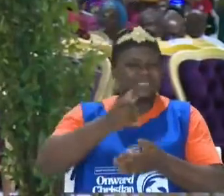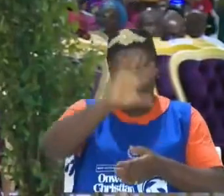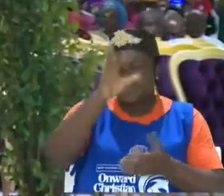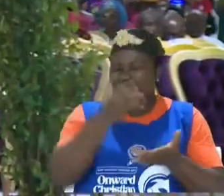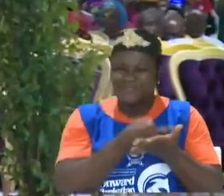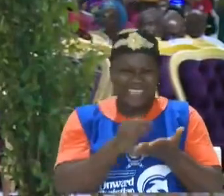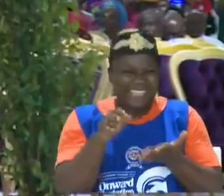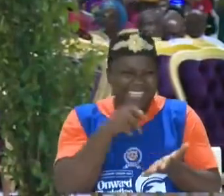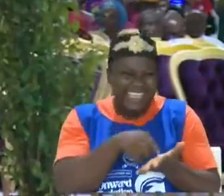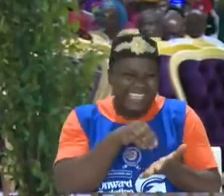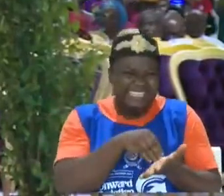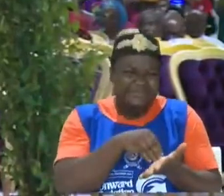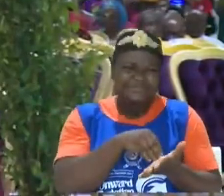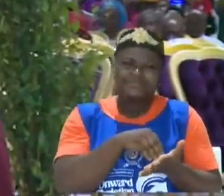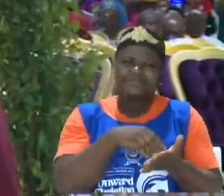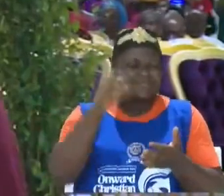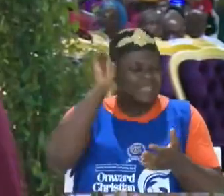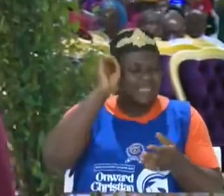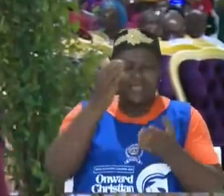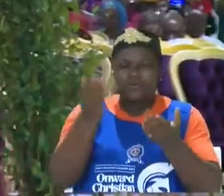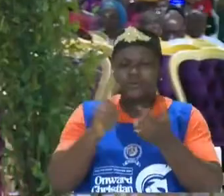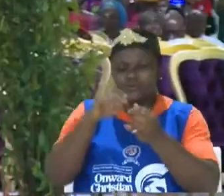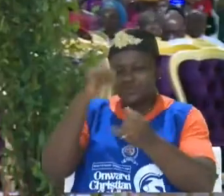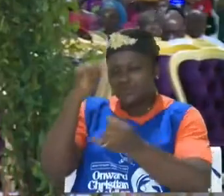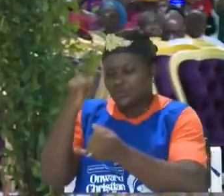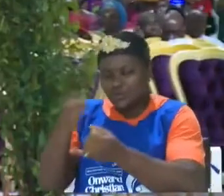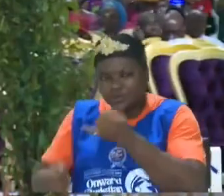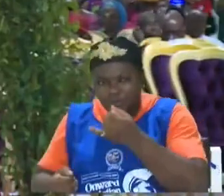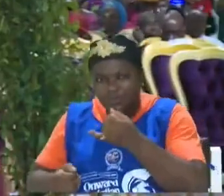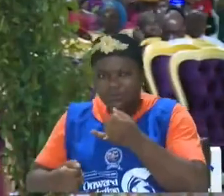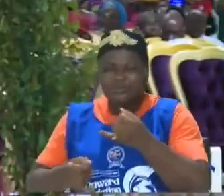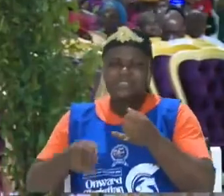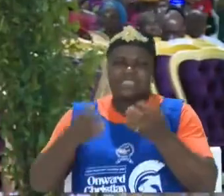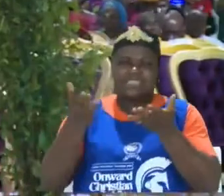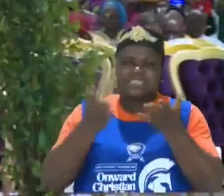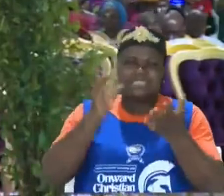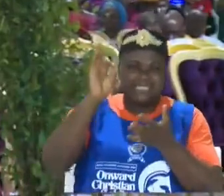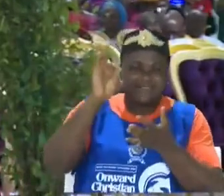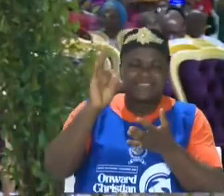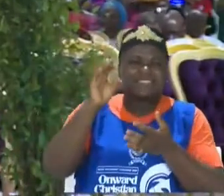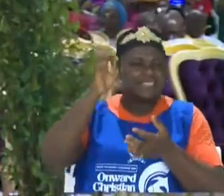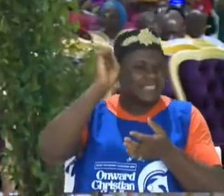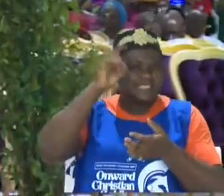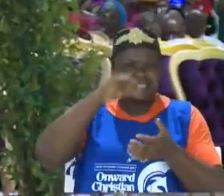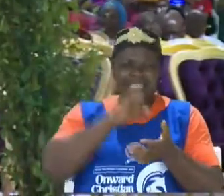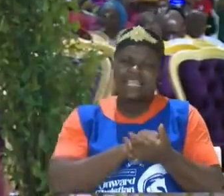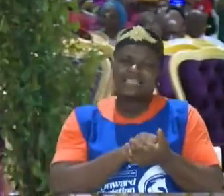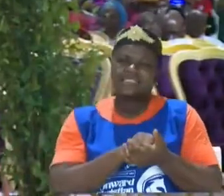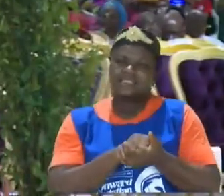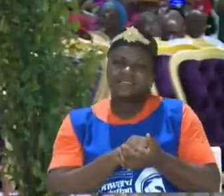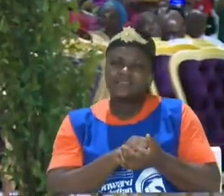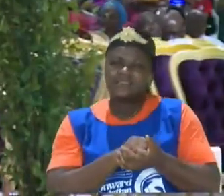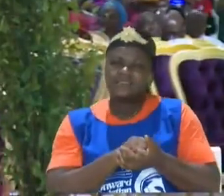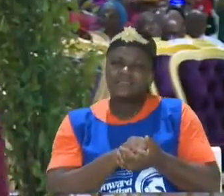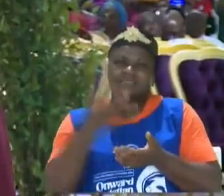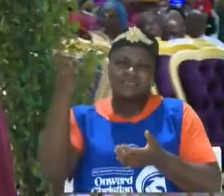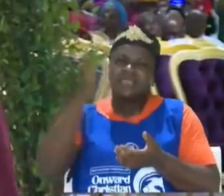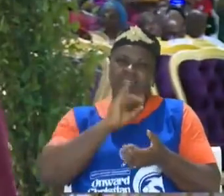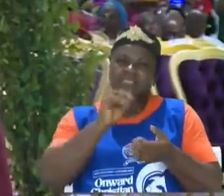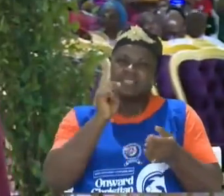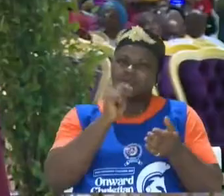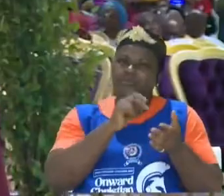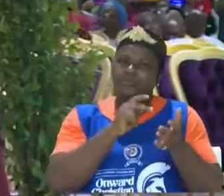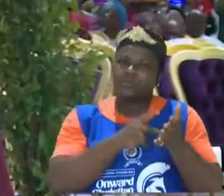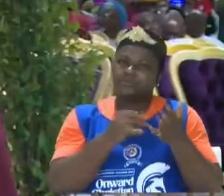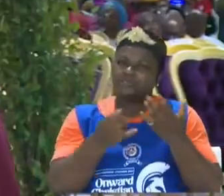was about to round off the service. He said there's a project, toilet project there, and something like project, and a who can be a friend of the university donation.